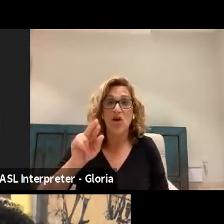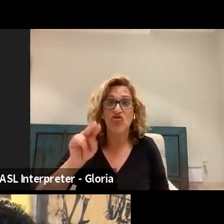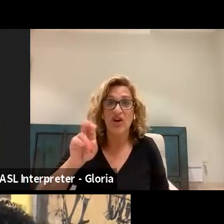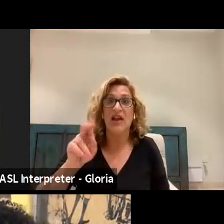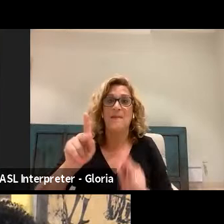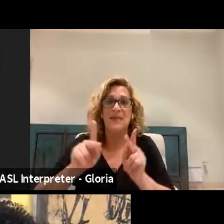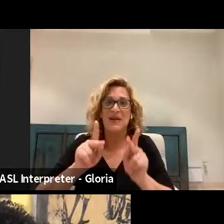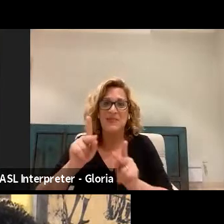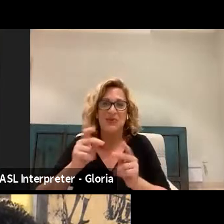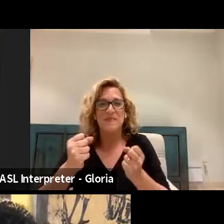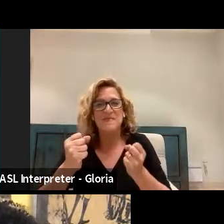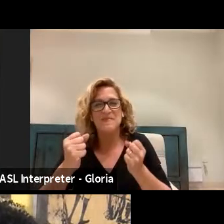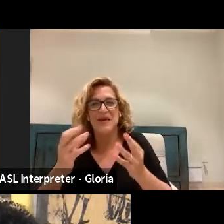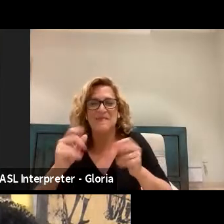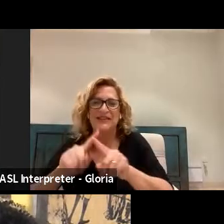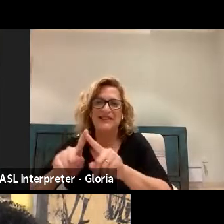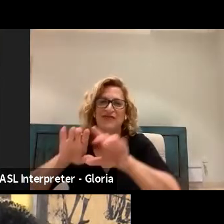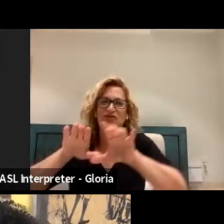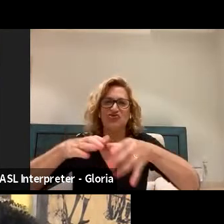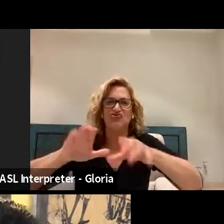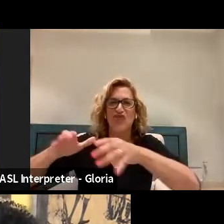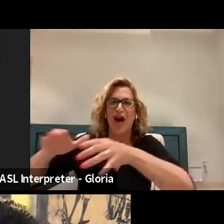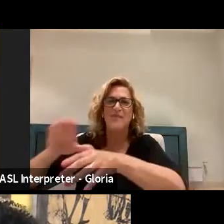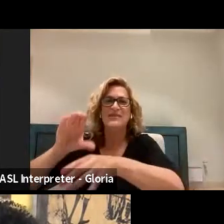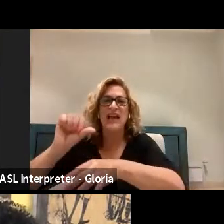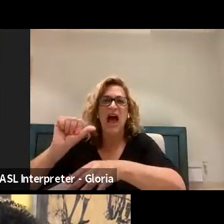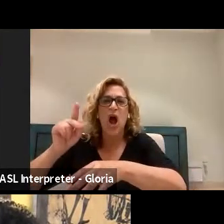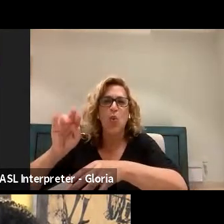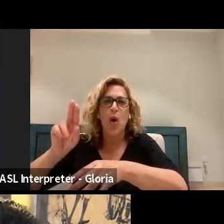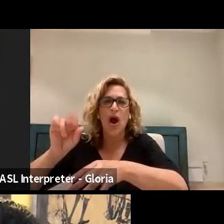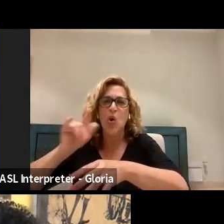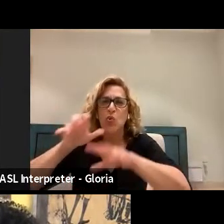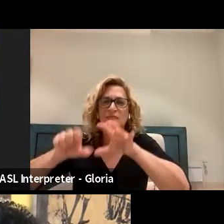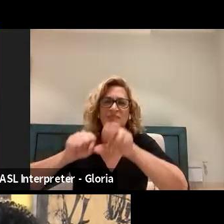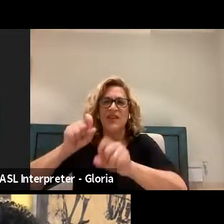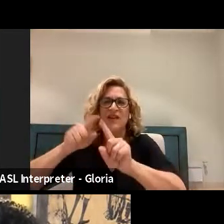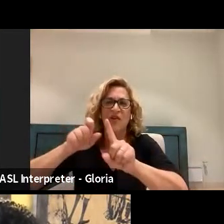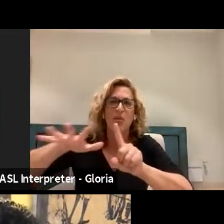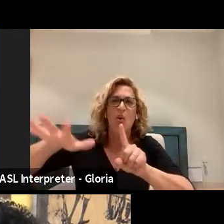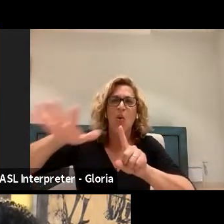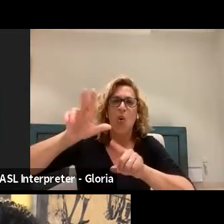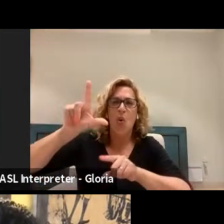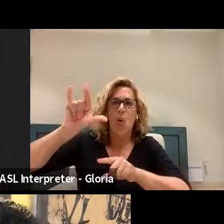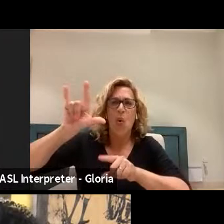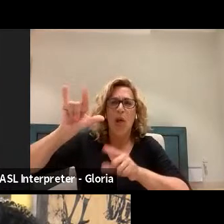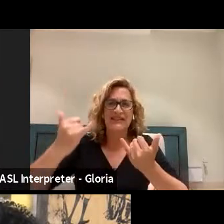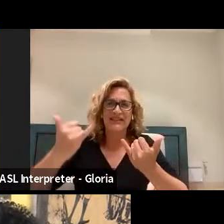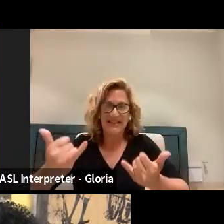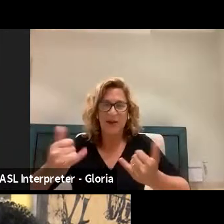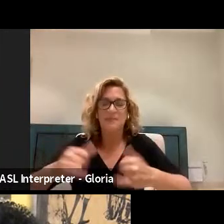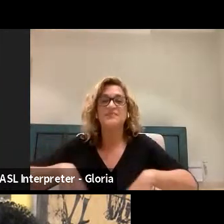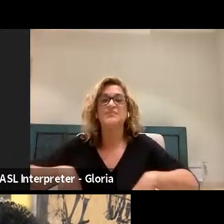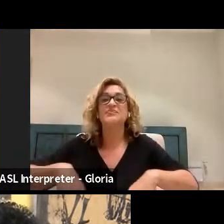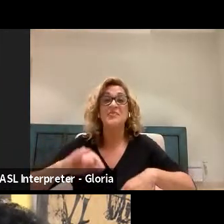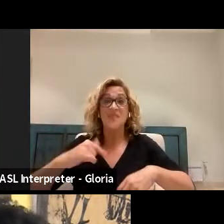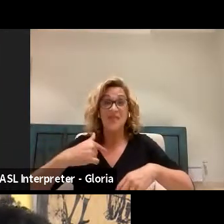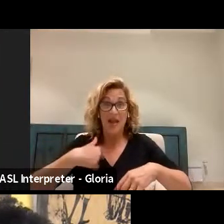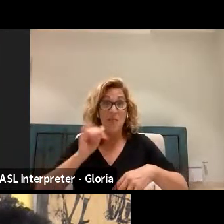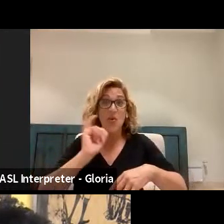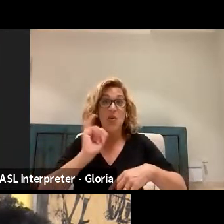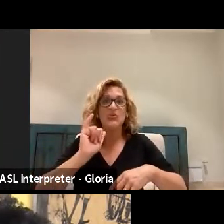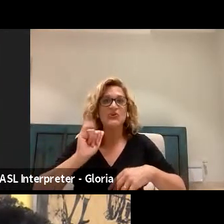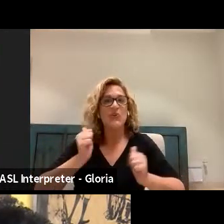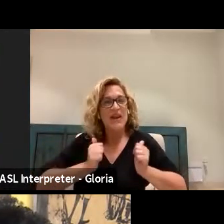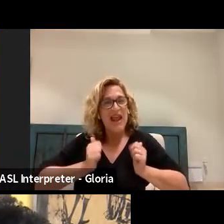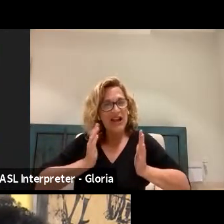many Algonquin-speaking tribes that inhabited the suburbs of Long Island that we know today. And I too am an